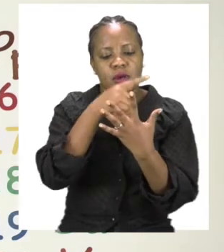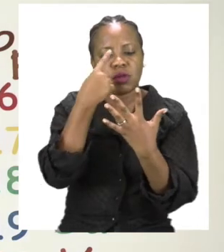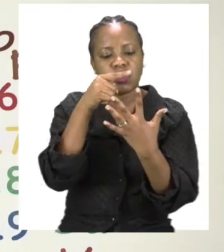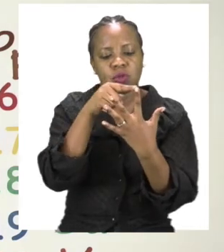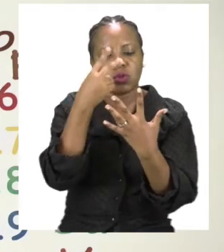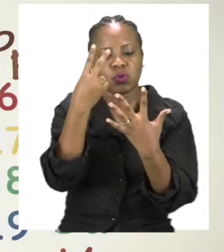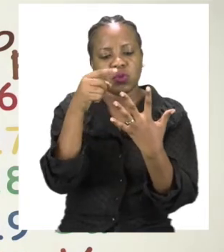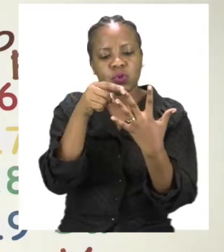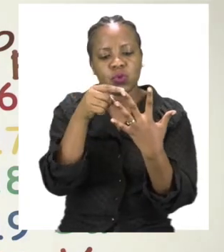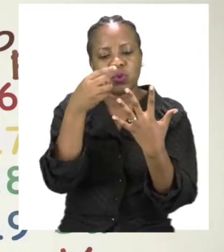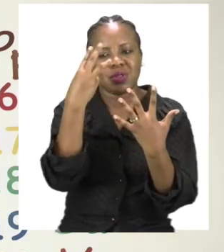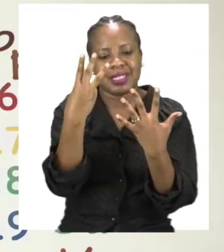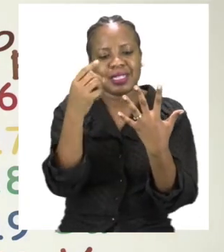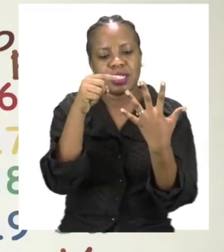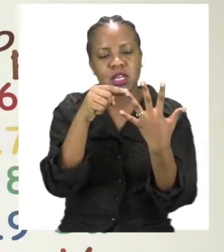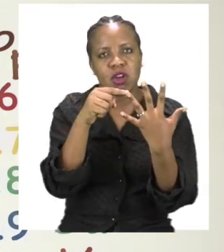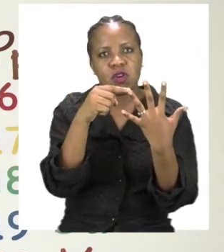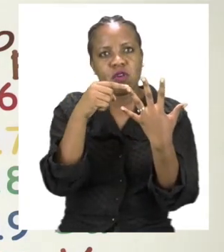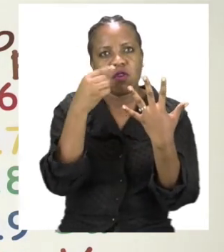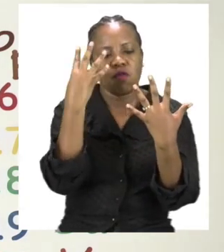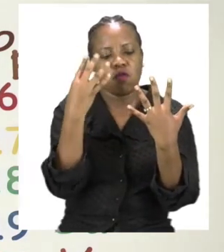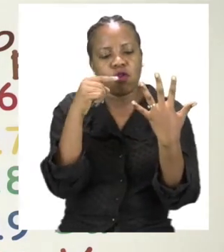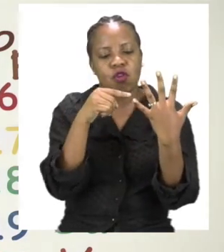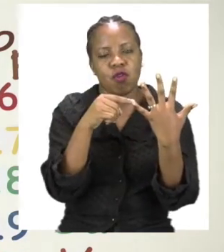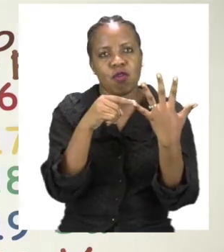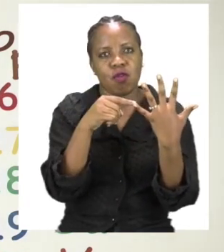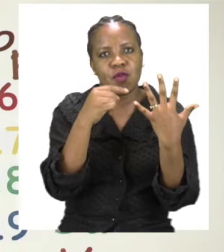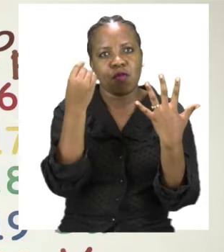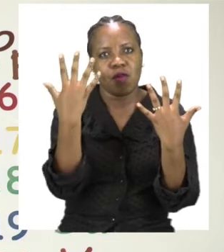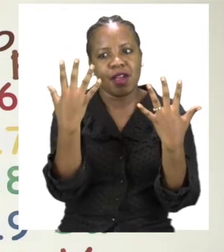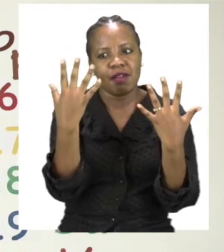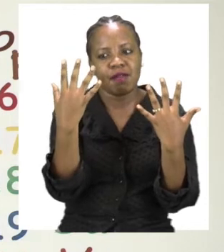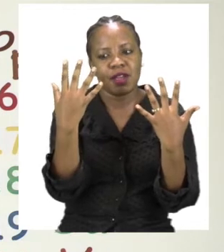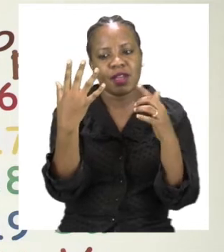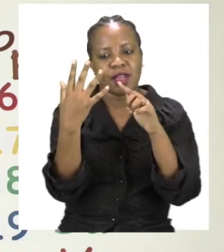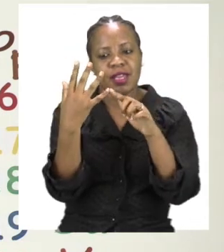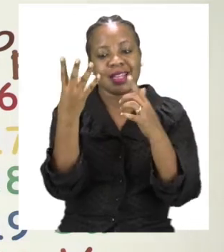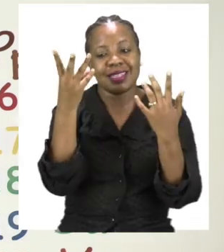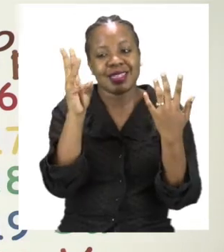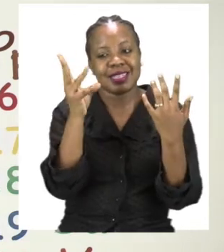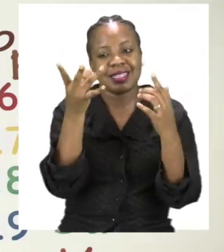2, 3, 4, 5,